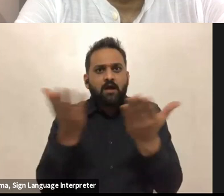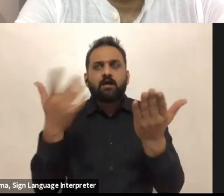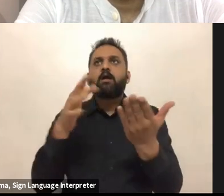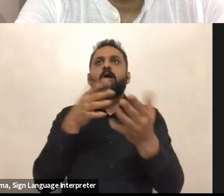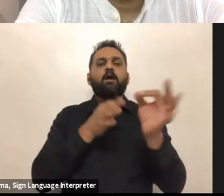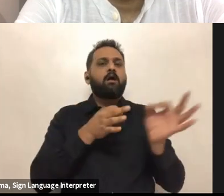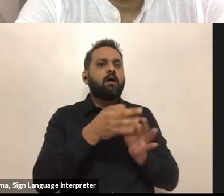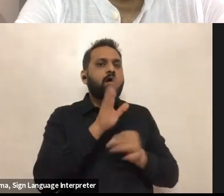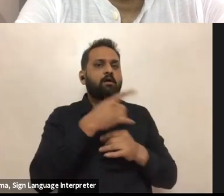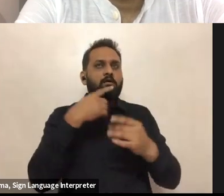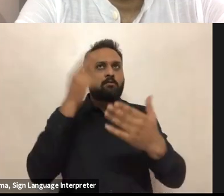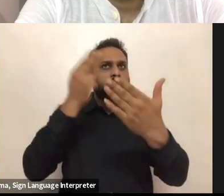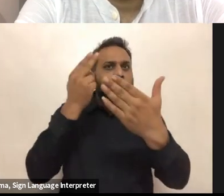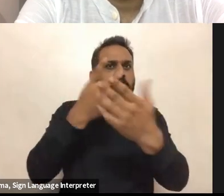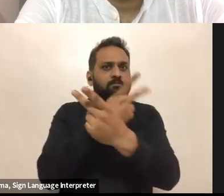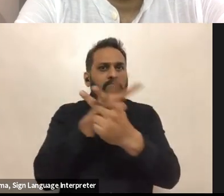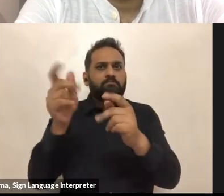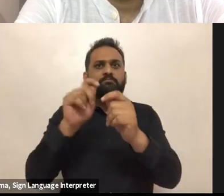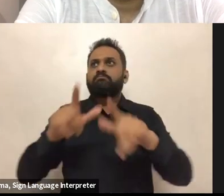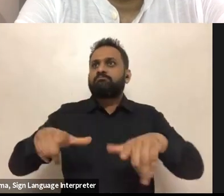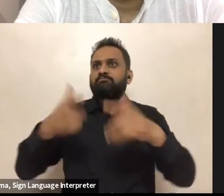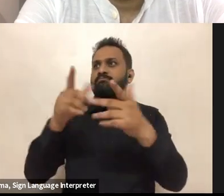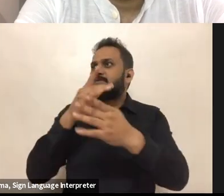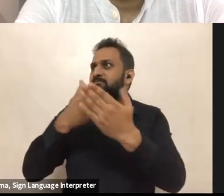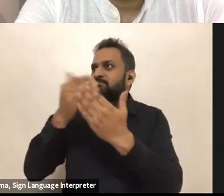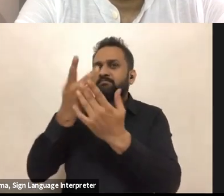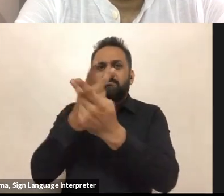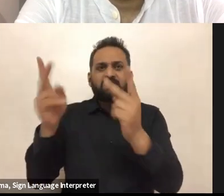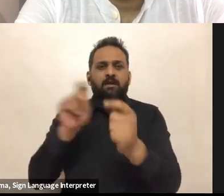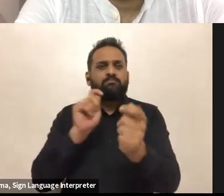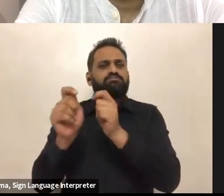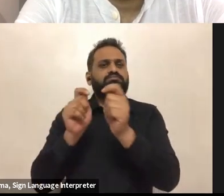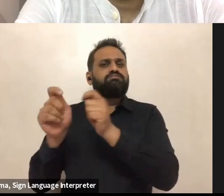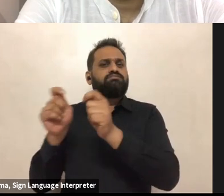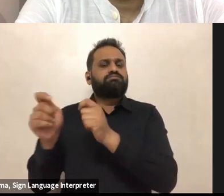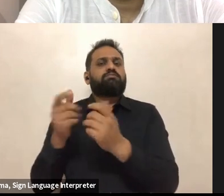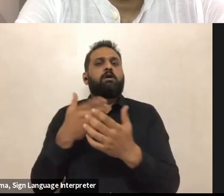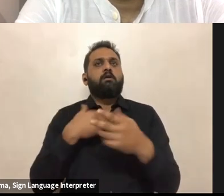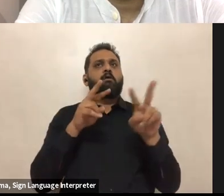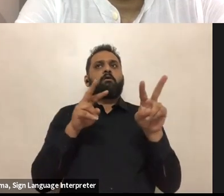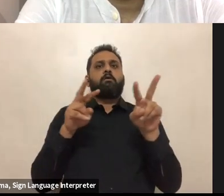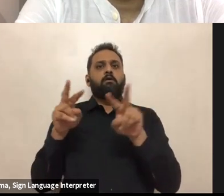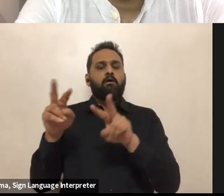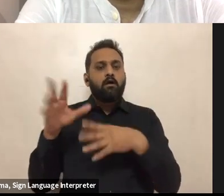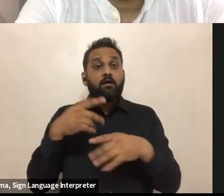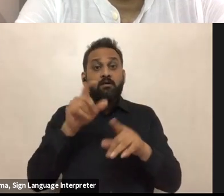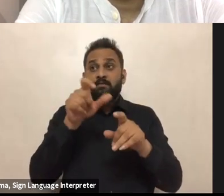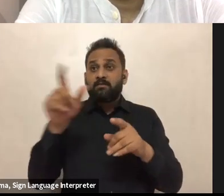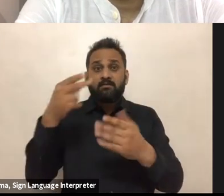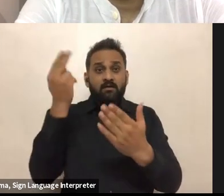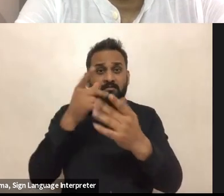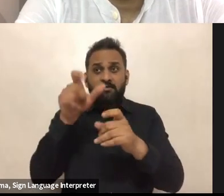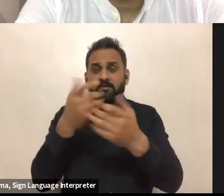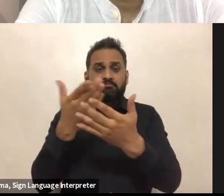painting and altering our physical spaces is super important, and I see a role for that. that artists do and are not appreciated for.